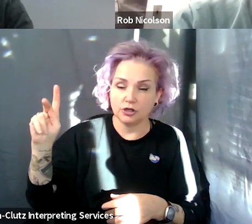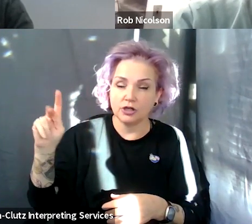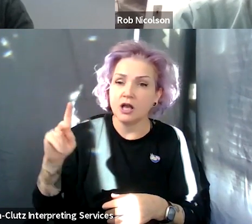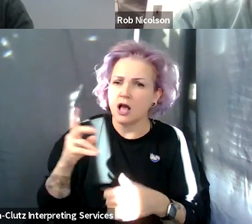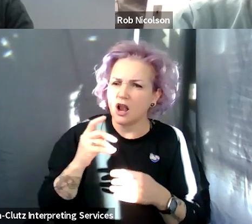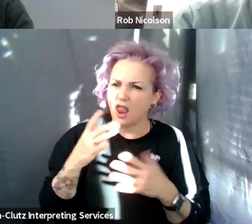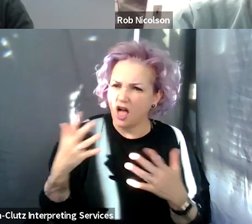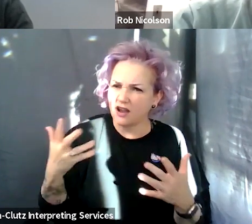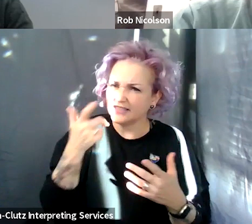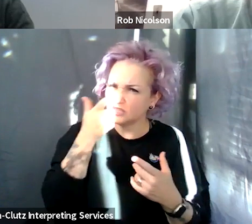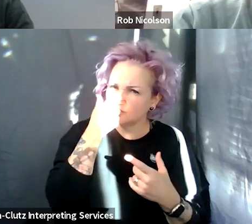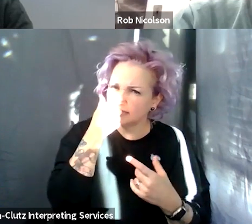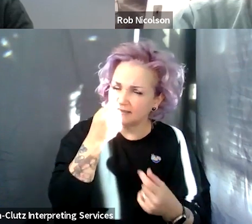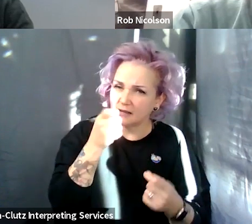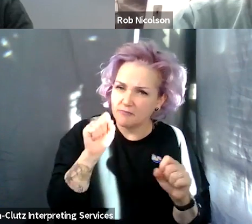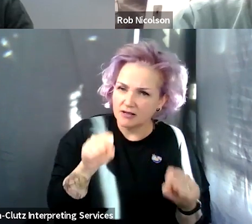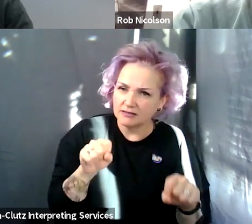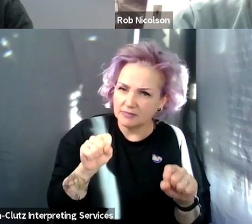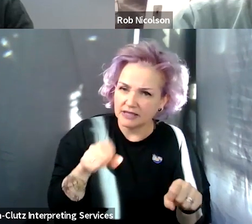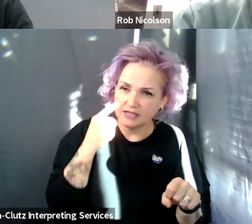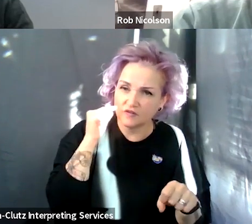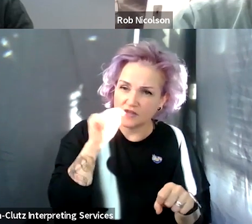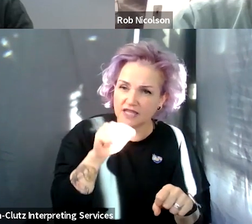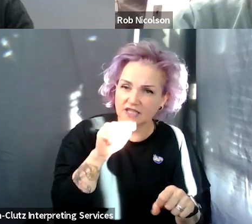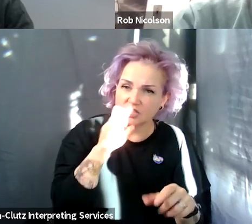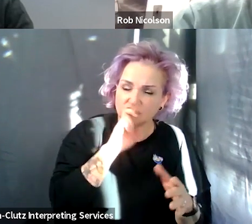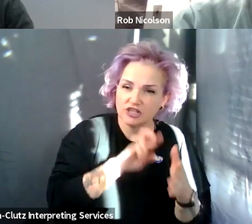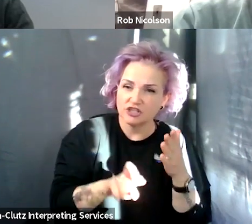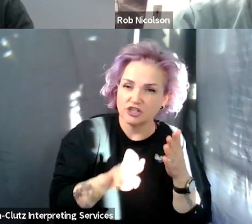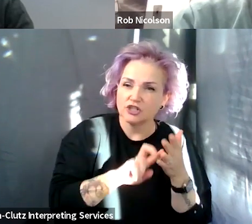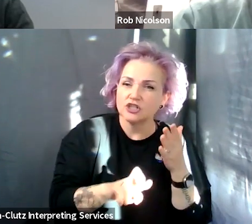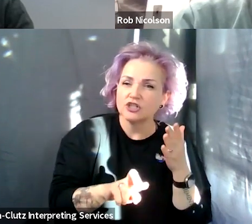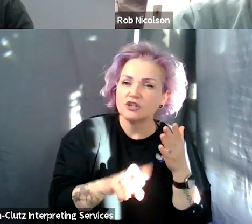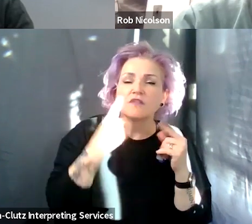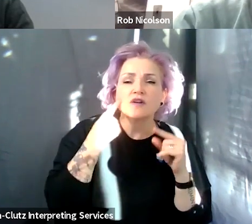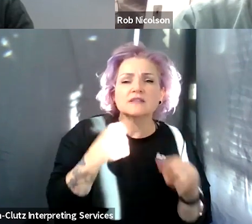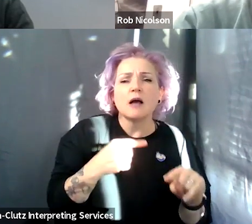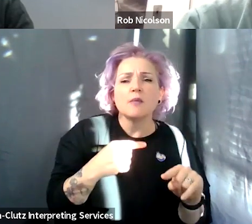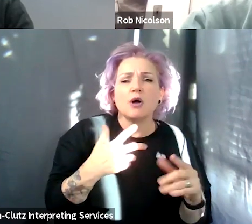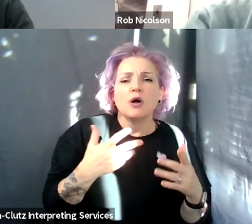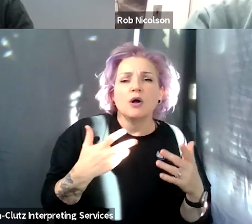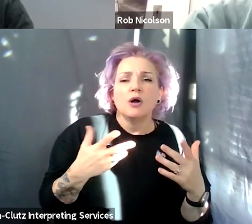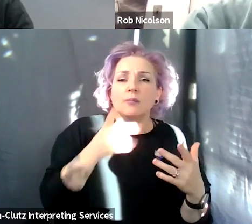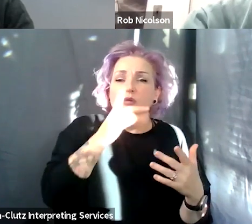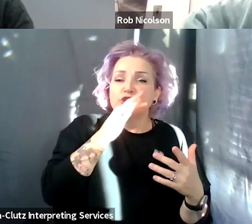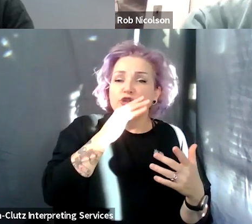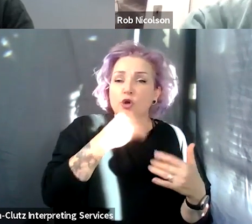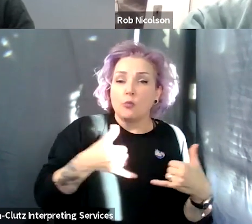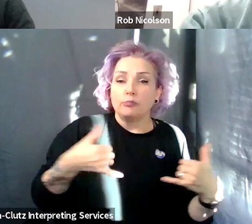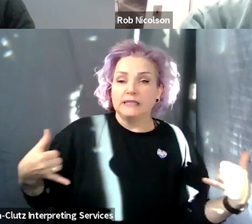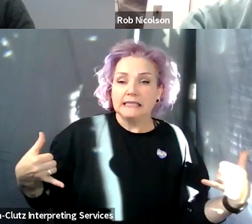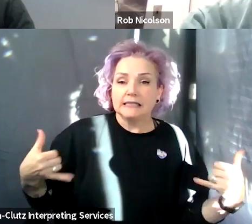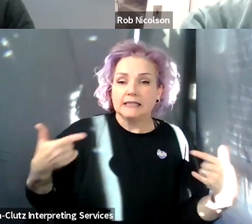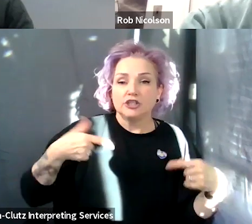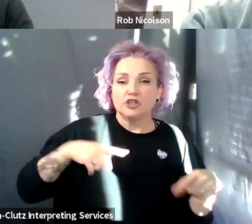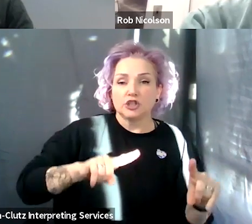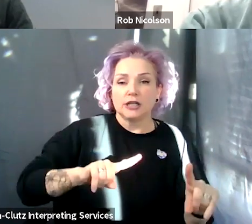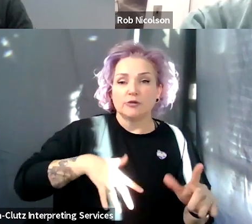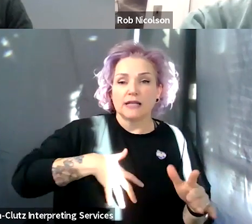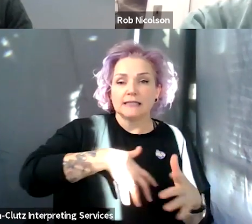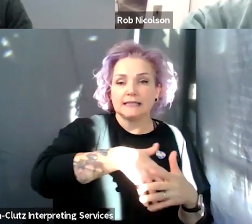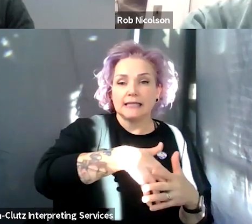What about non-infectious inflammation, such as what is seen in obesity during pregnancy? Are you familiar with any of that work?